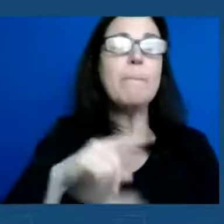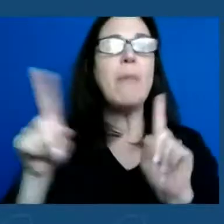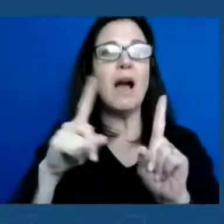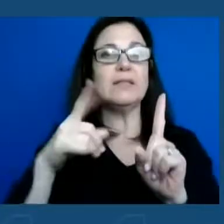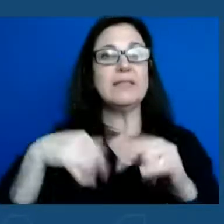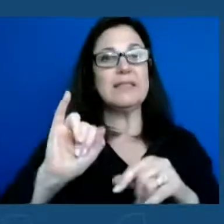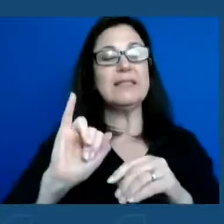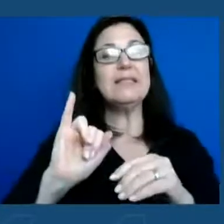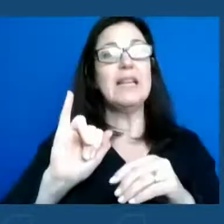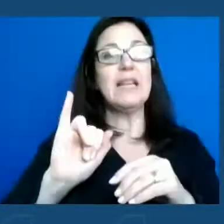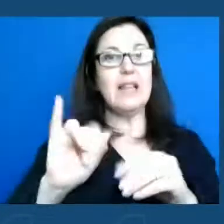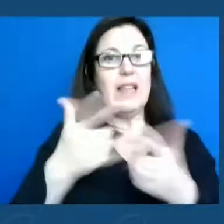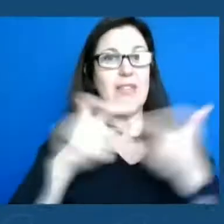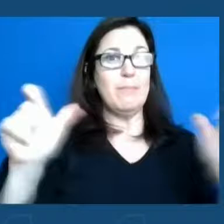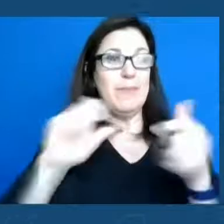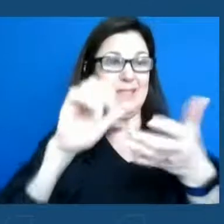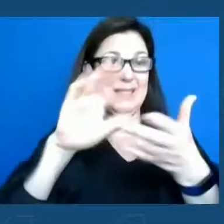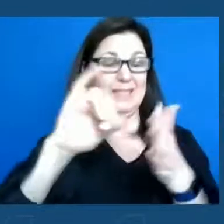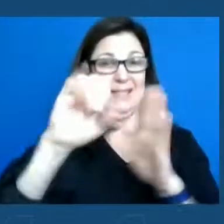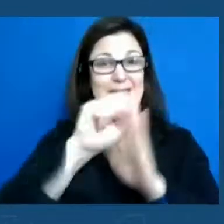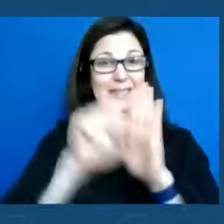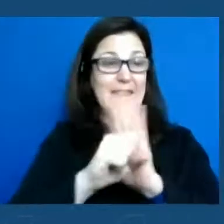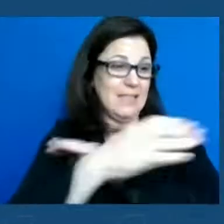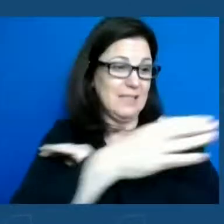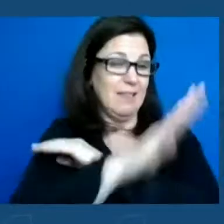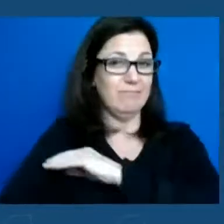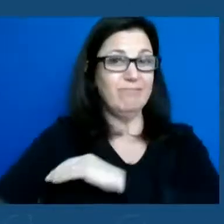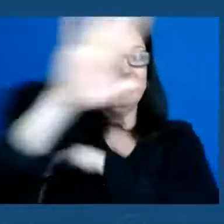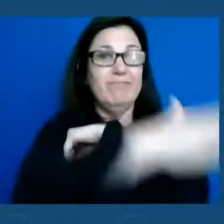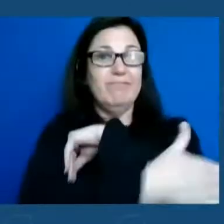among large states for